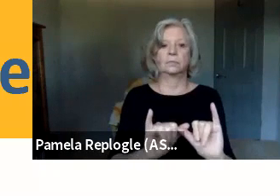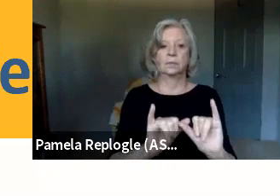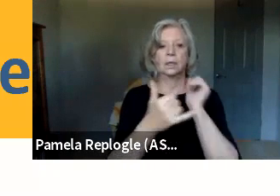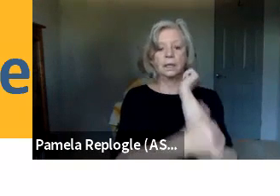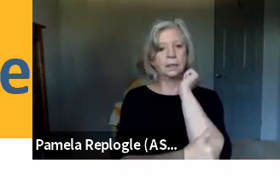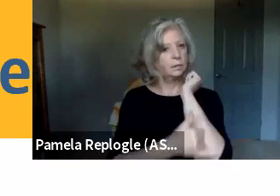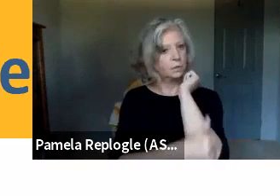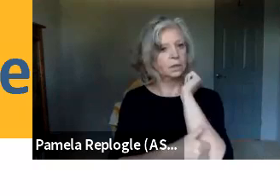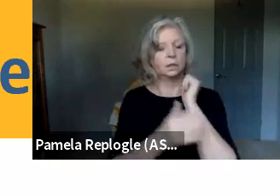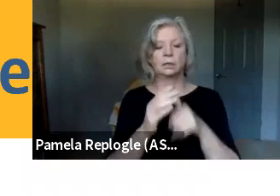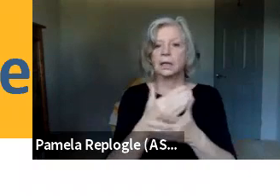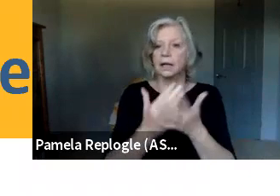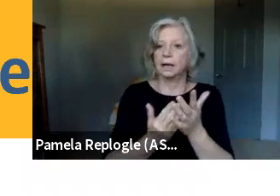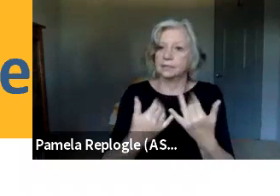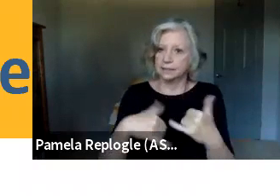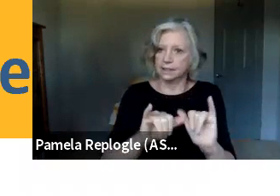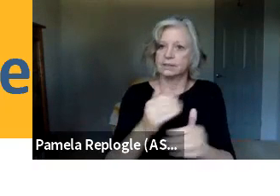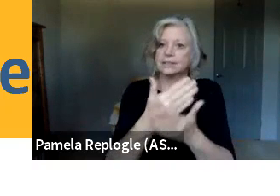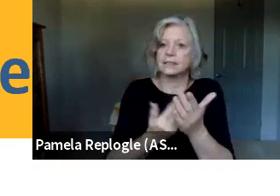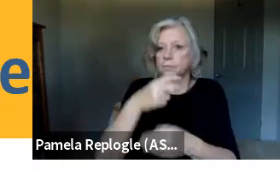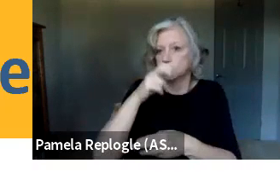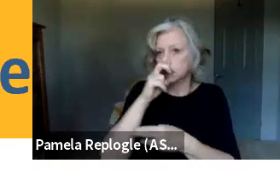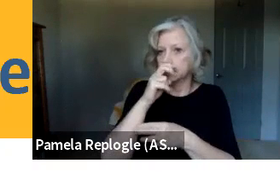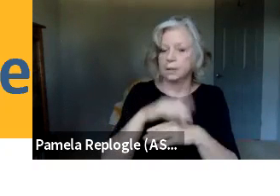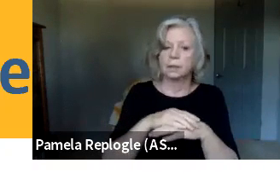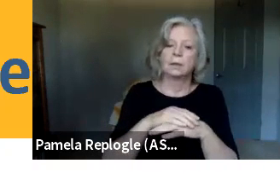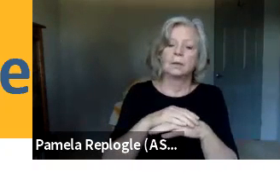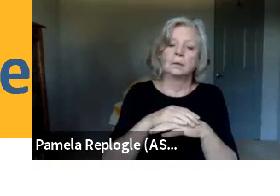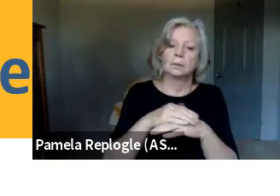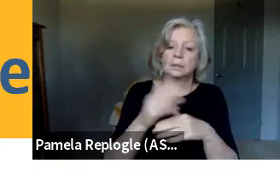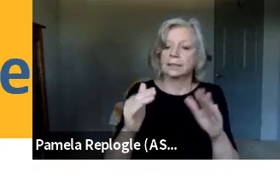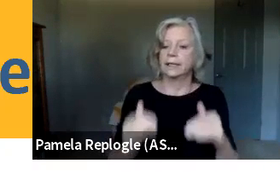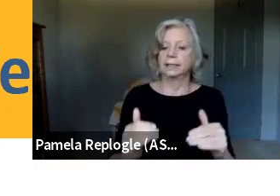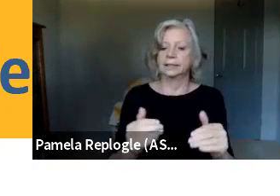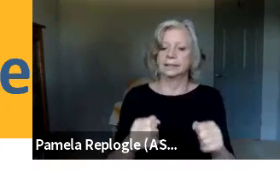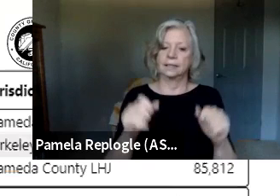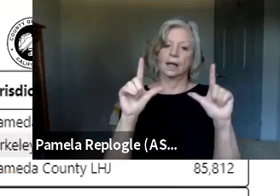have some restrictions remaining in place. Next slide, please.